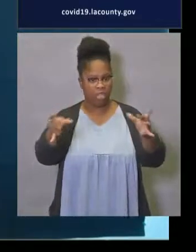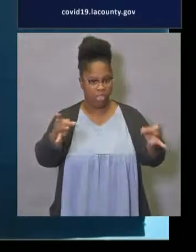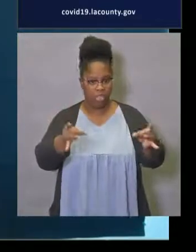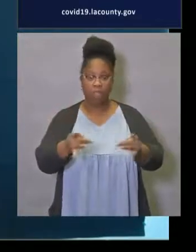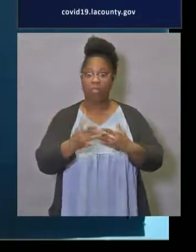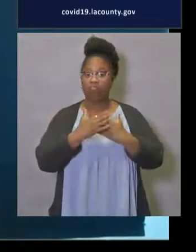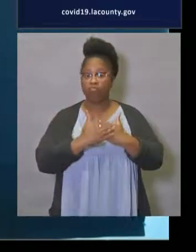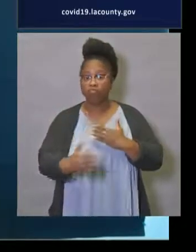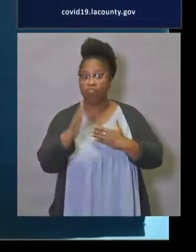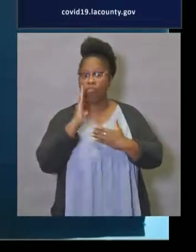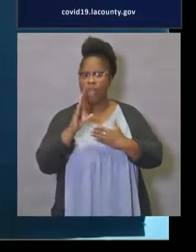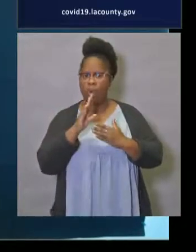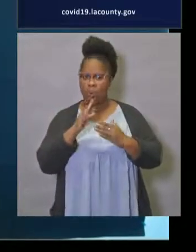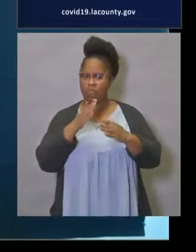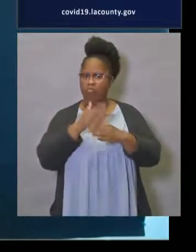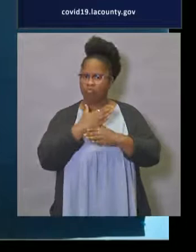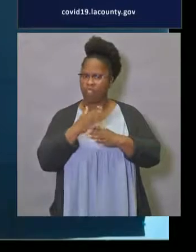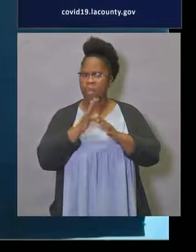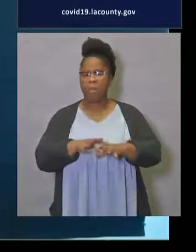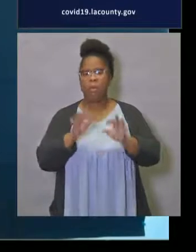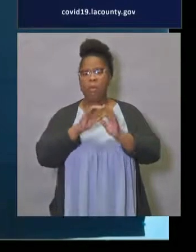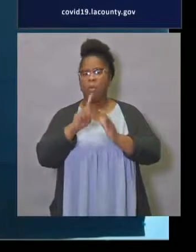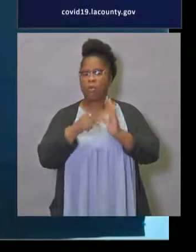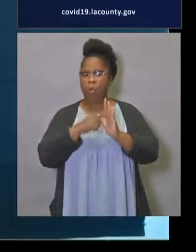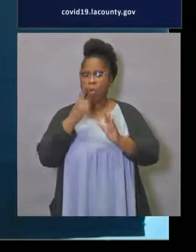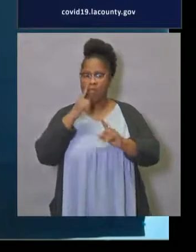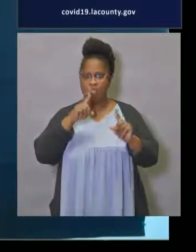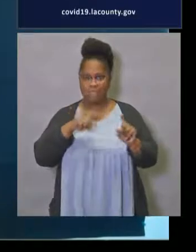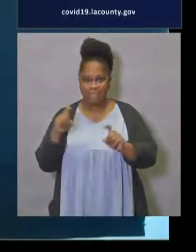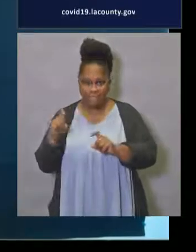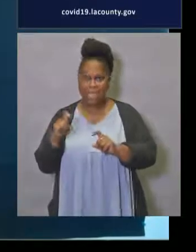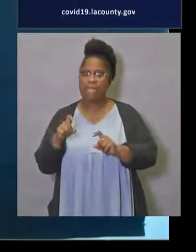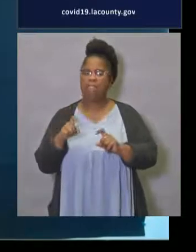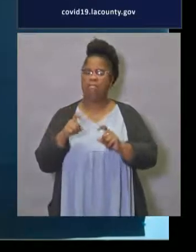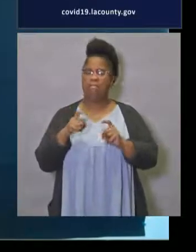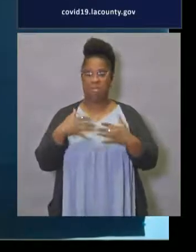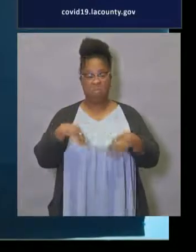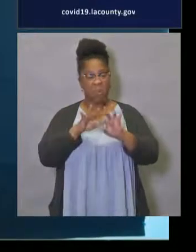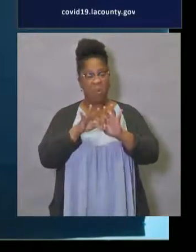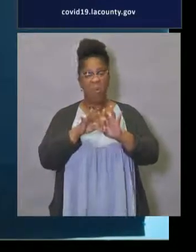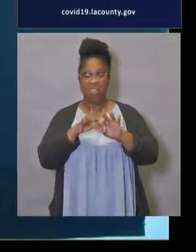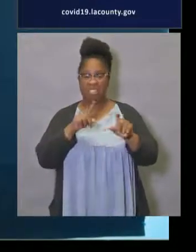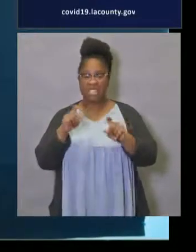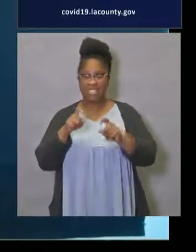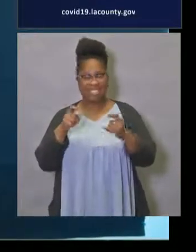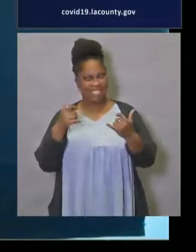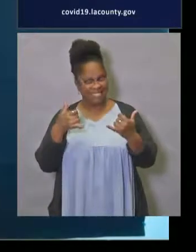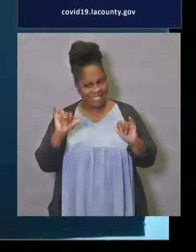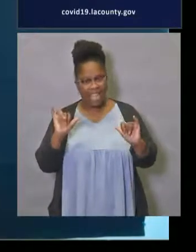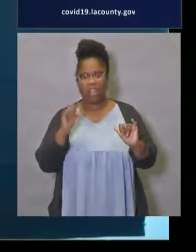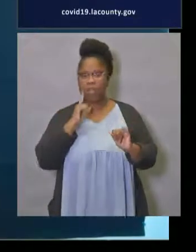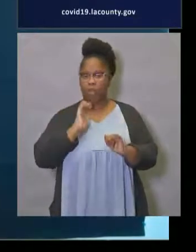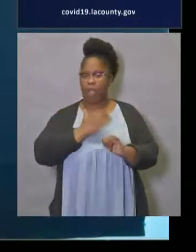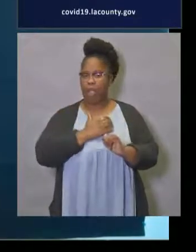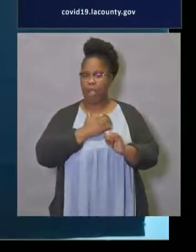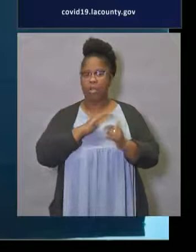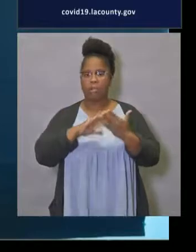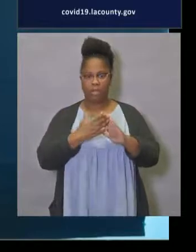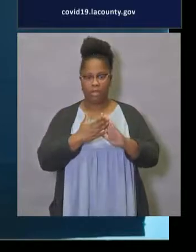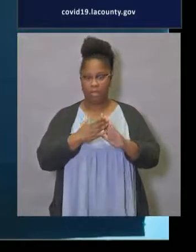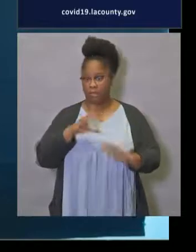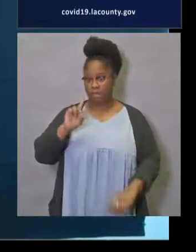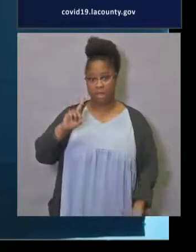about the role of testing in this emergent vaccine reality and how important it still is for our communities, and how DHS will continue